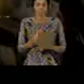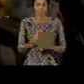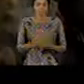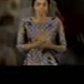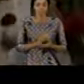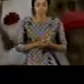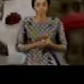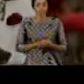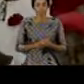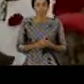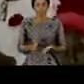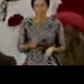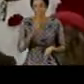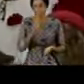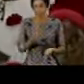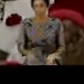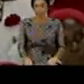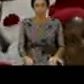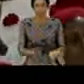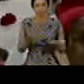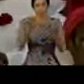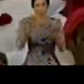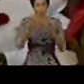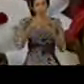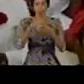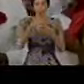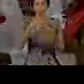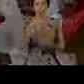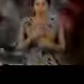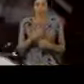Yeah. Oh, be magnified.